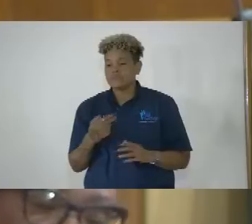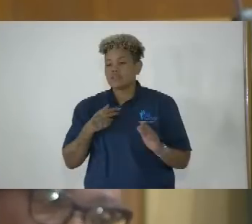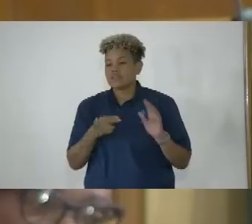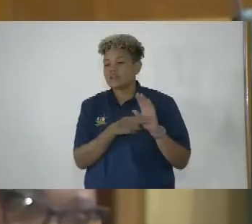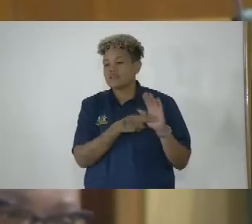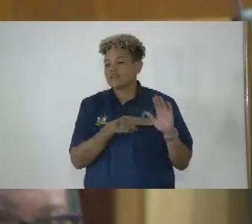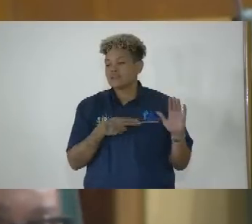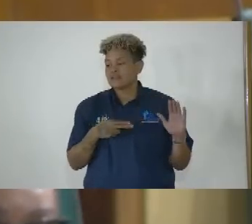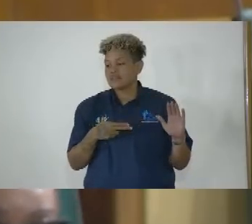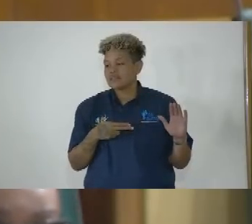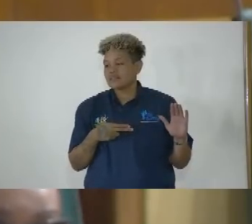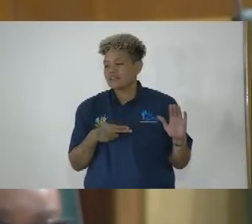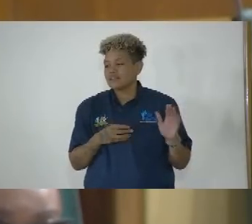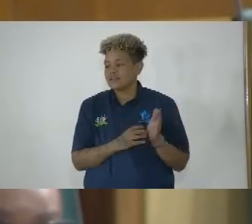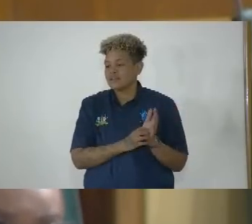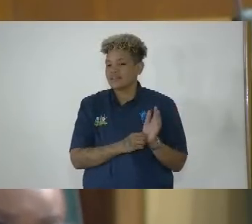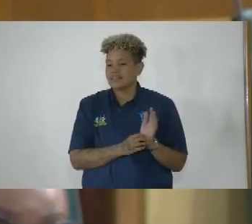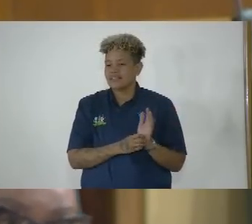labeled,